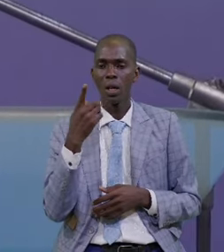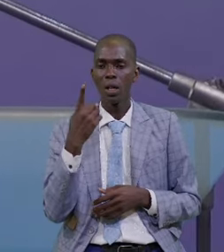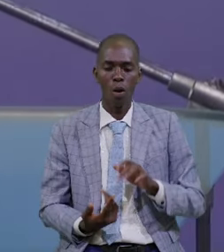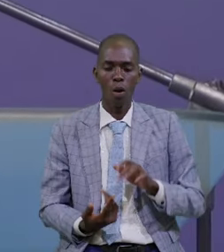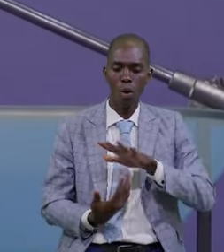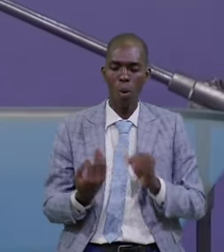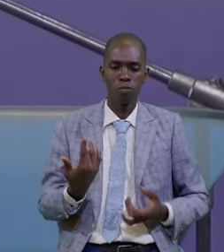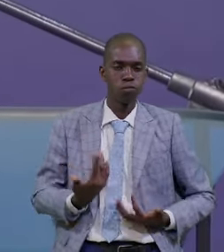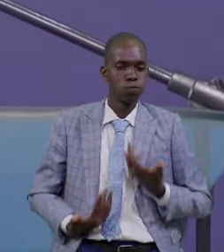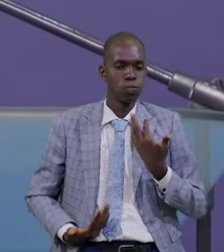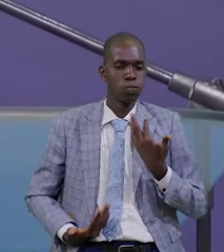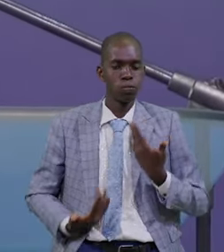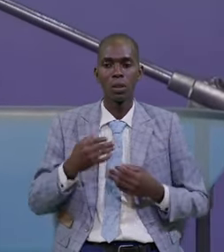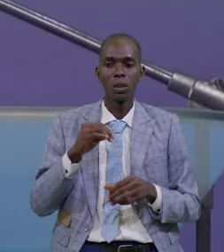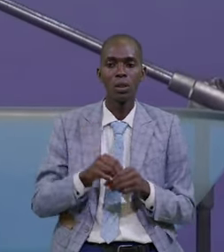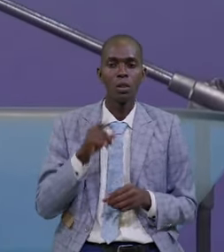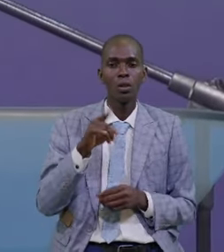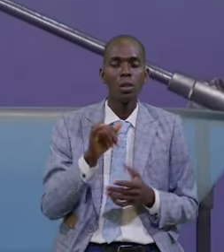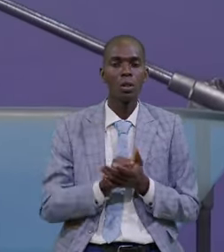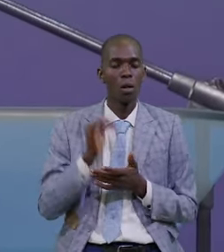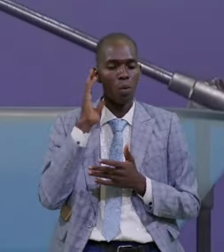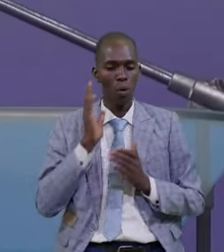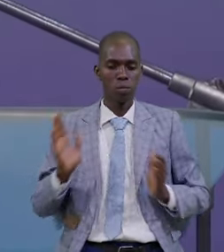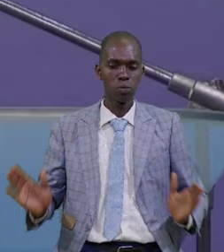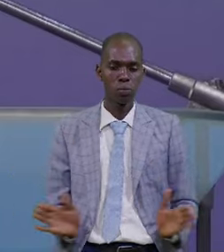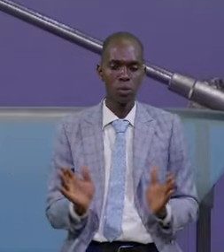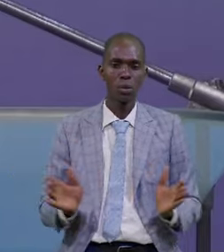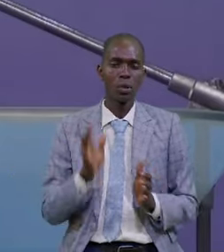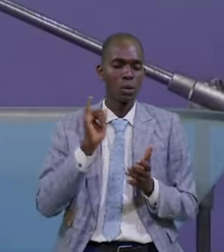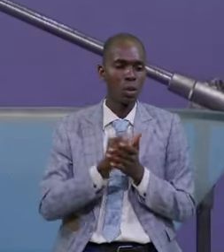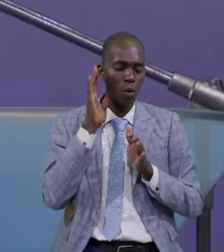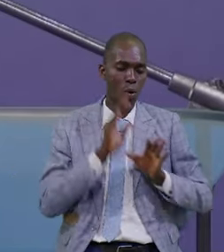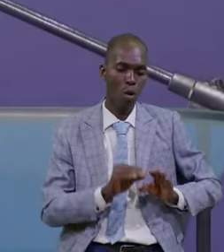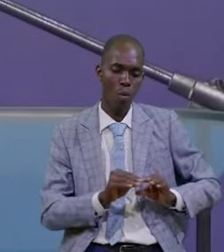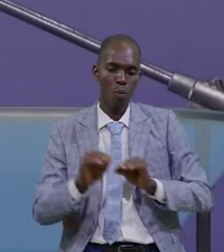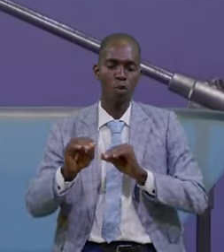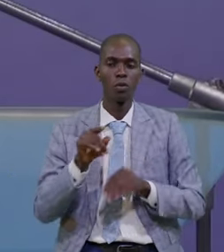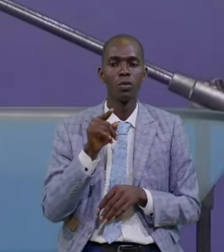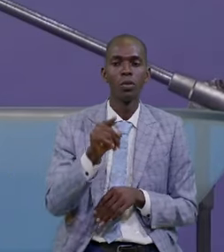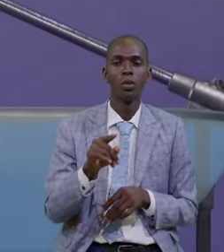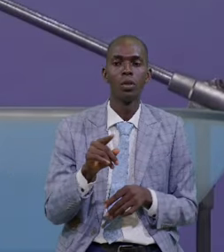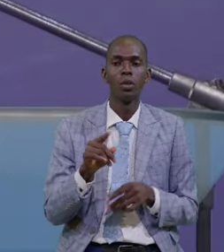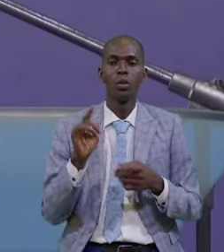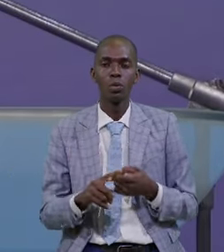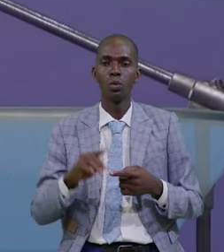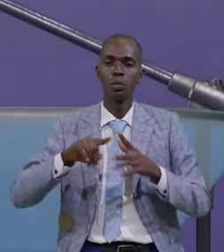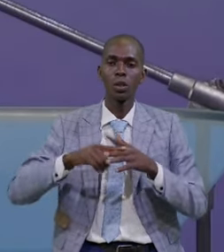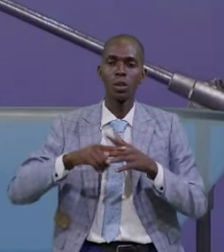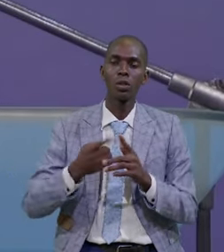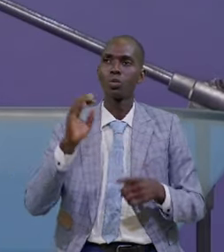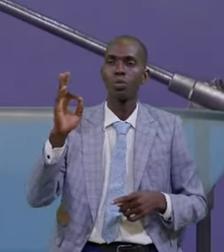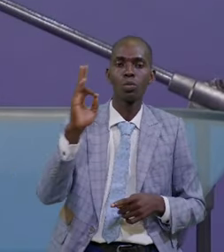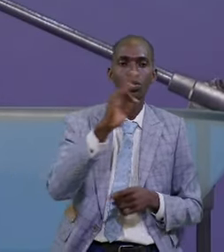from the inside that will propel you and drive you and move you to be witnesses unto